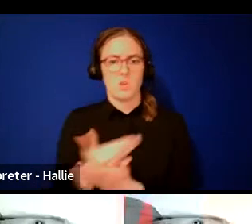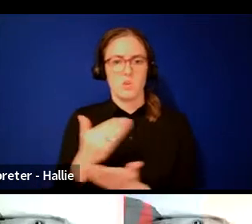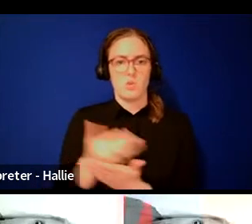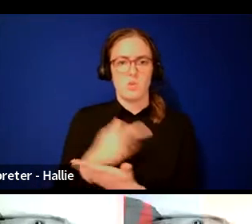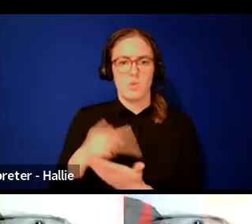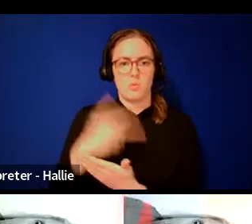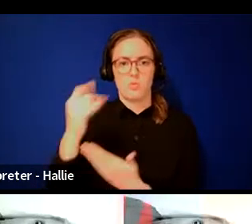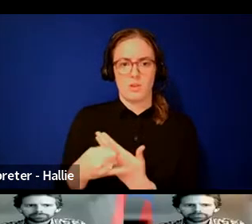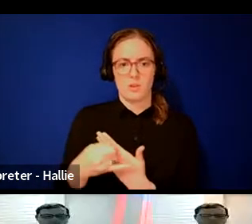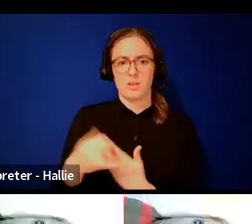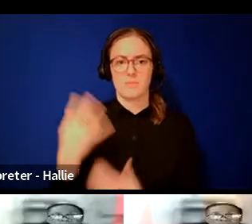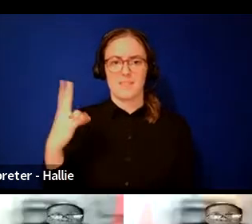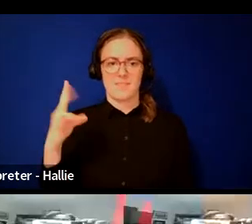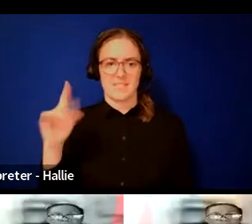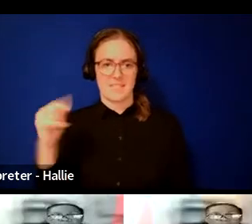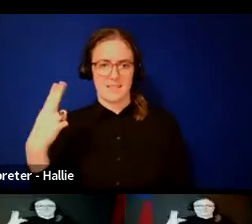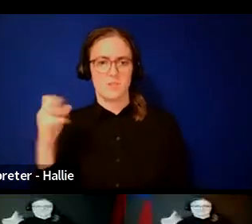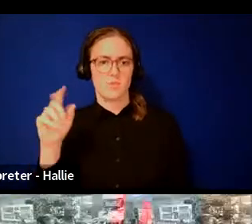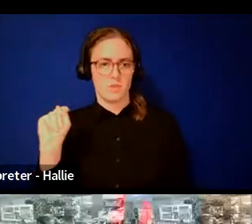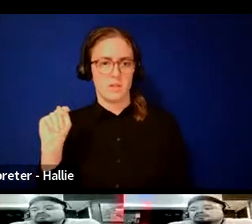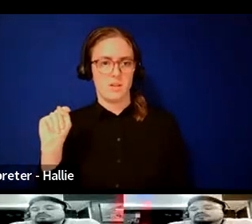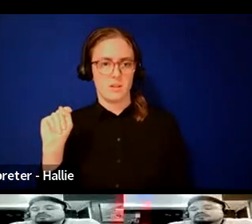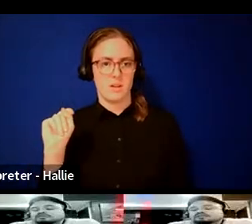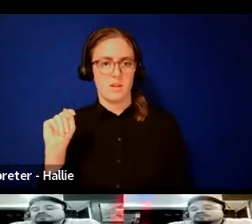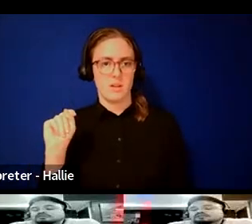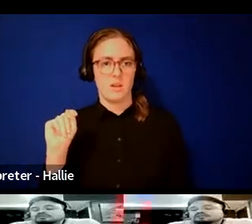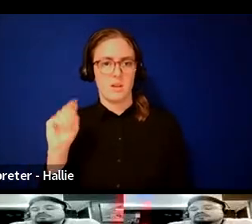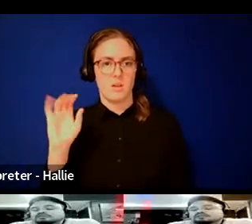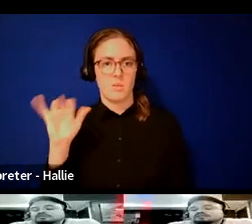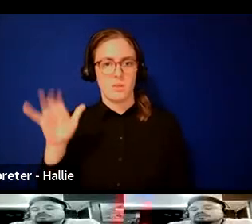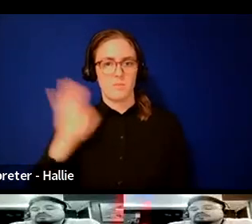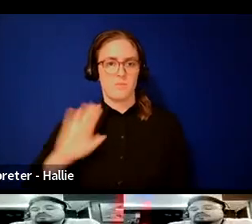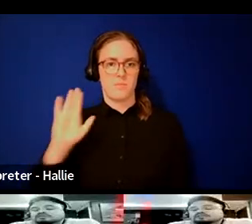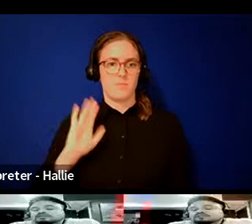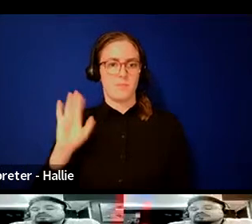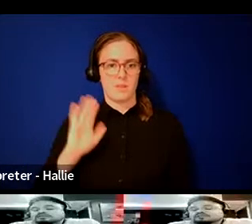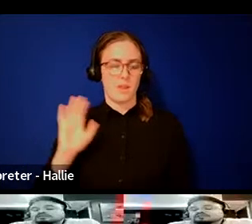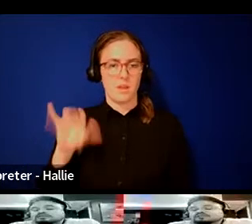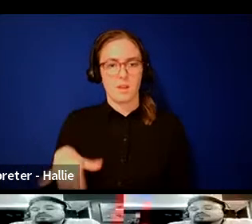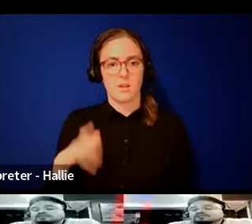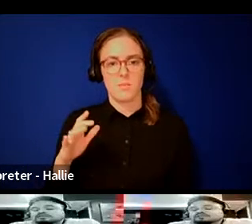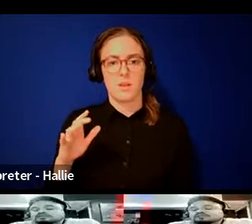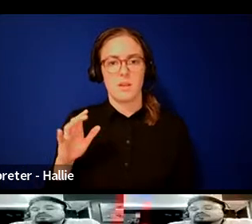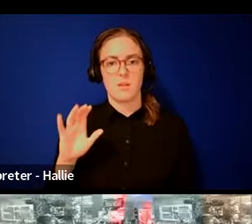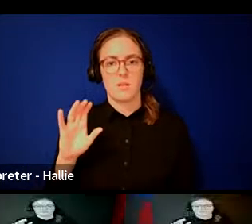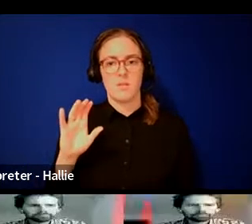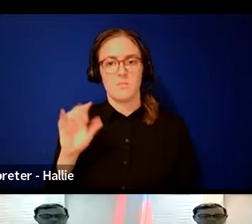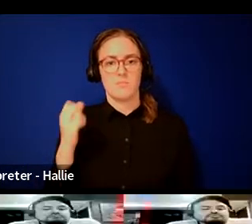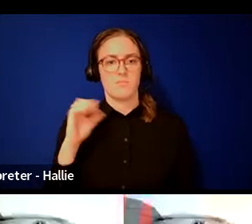is. 17th Street where the birthing center used to be.